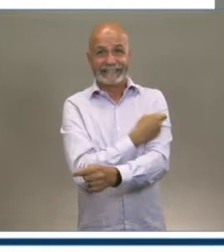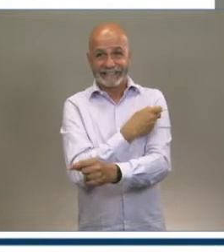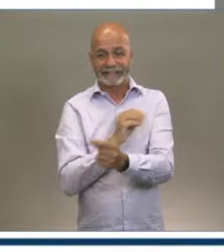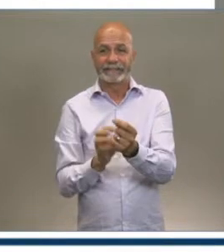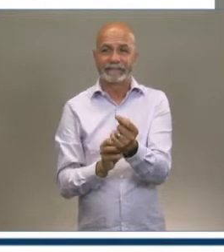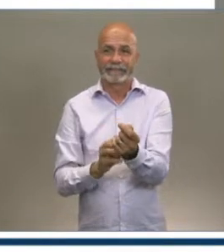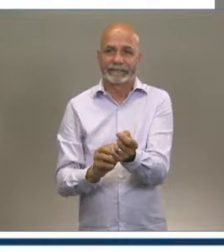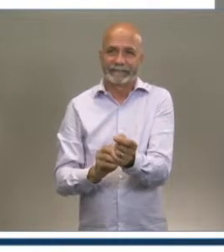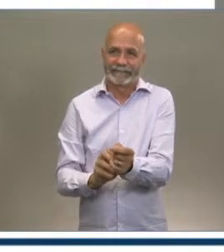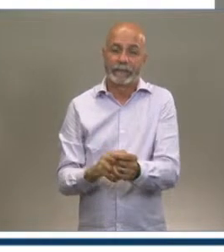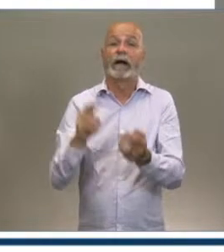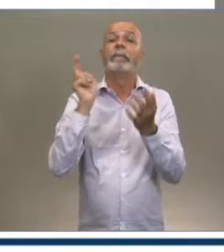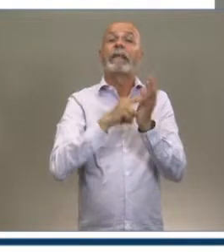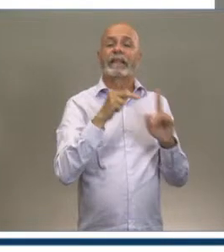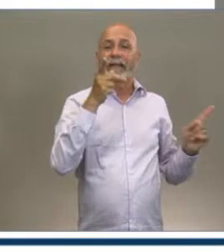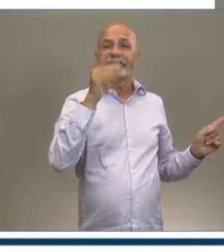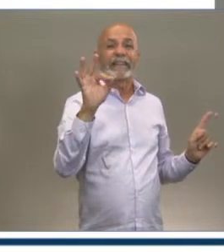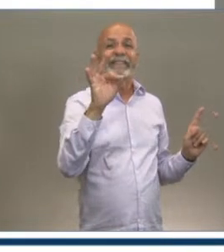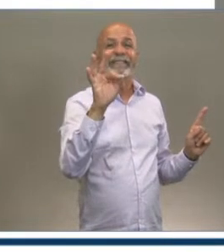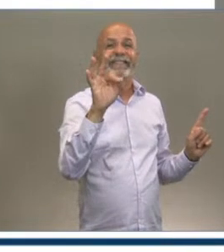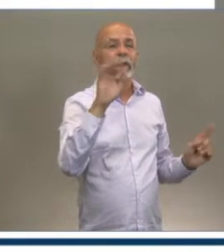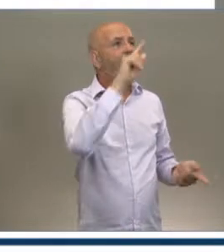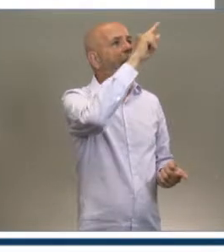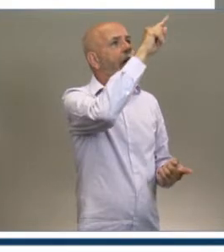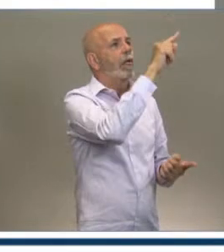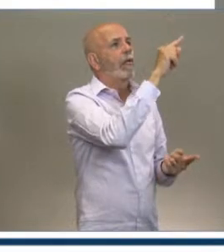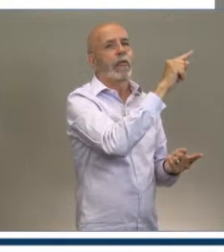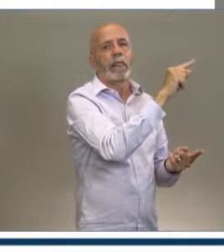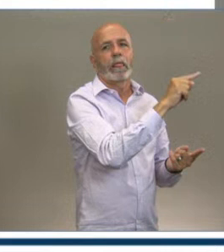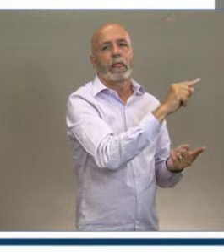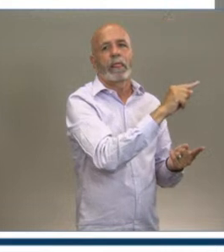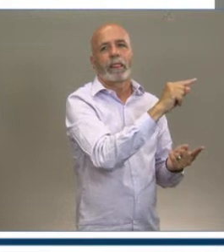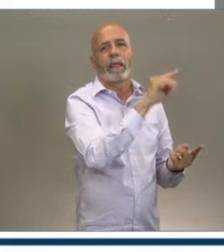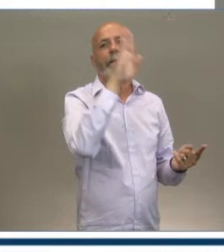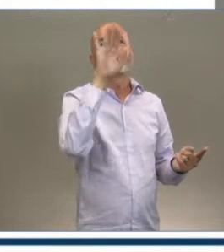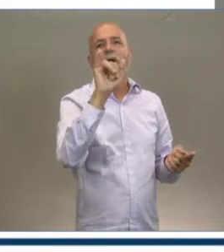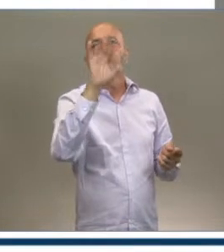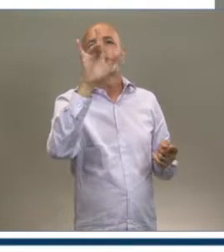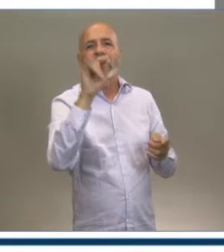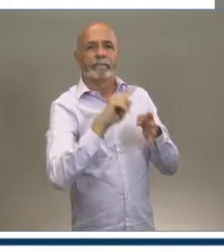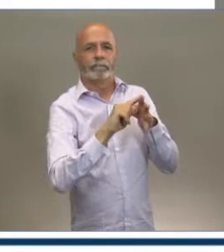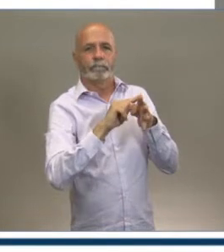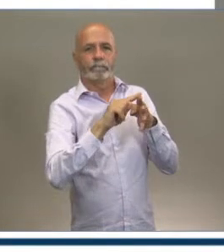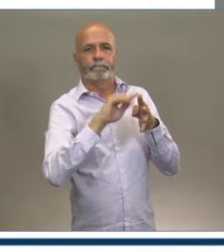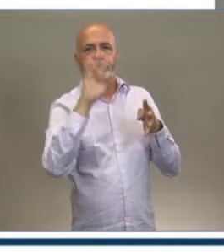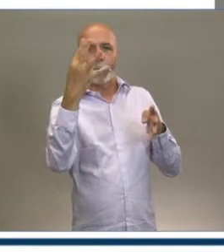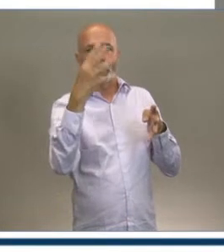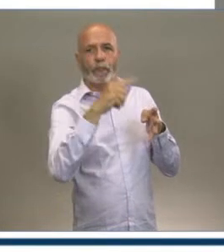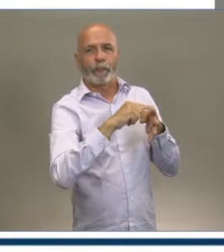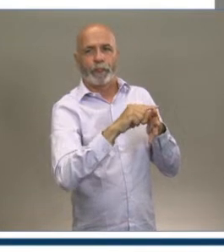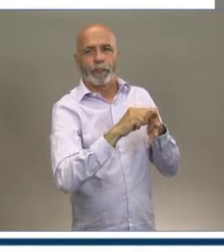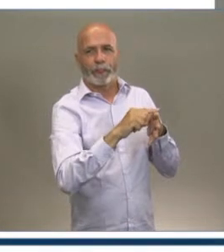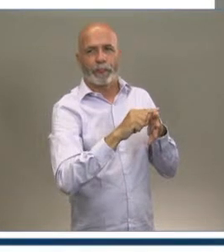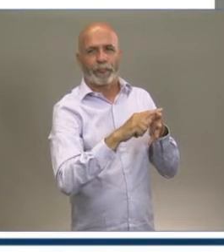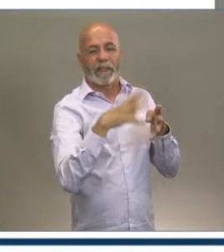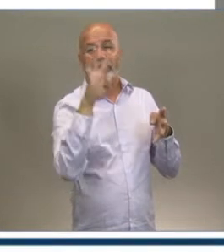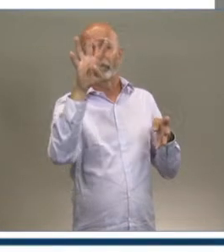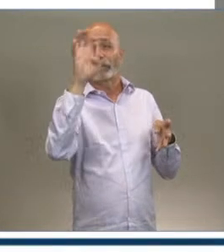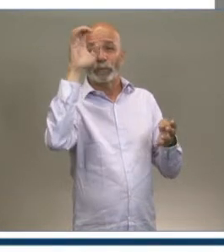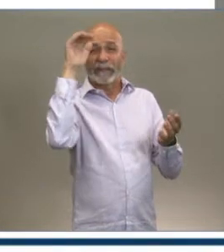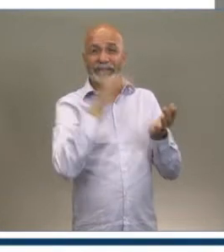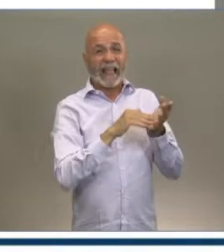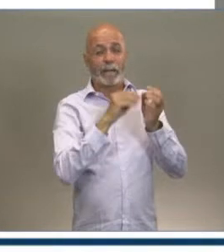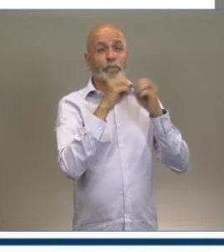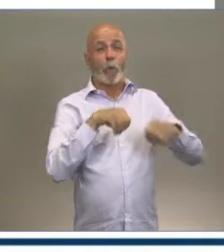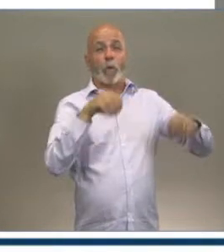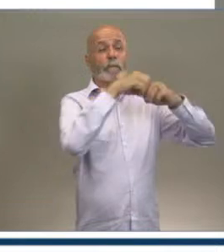week of July the 4th than we initially anticipated, but we're getting about 400,000 doses of vaccine, or slightly more than that,